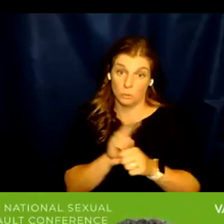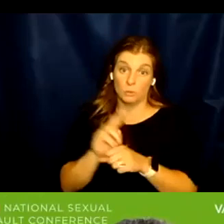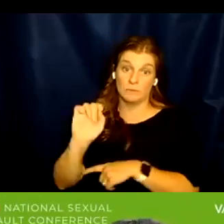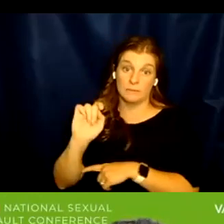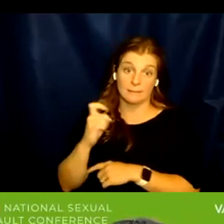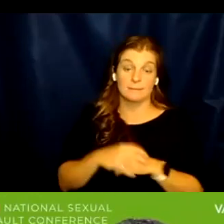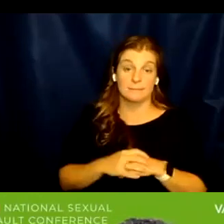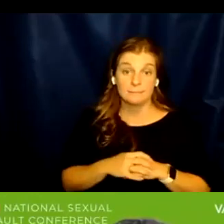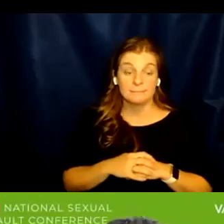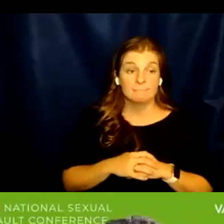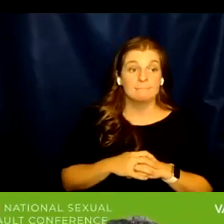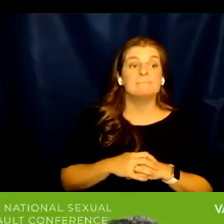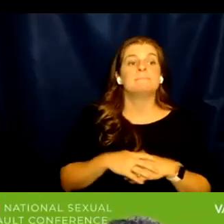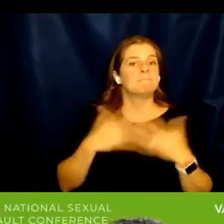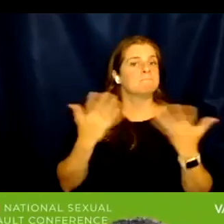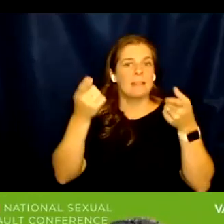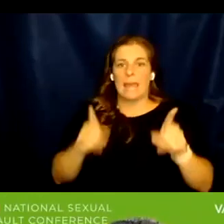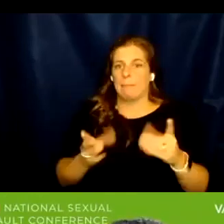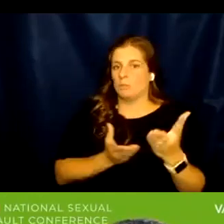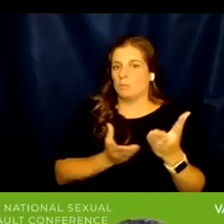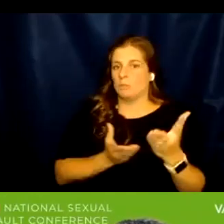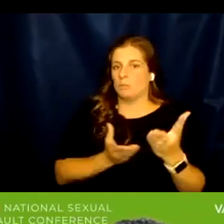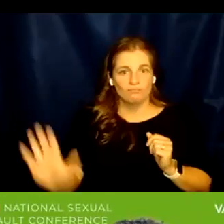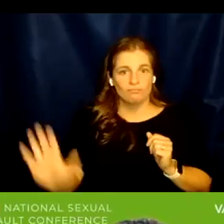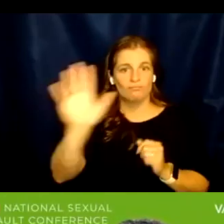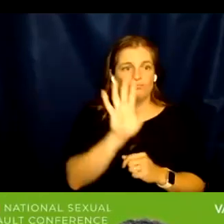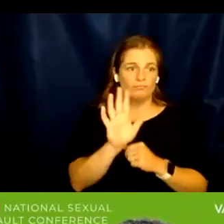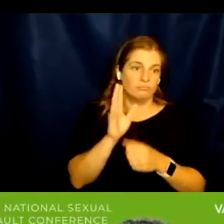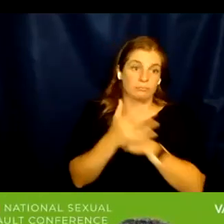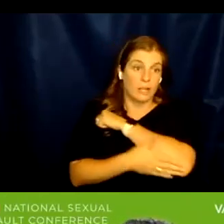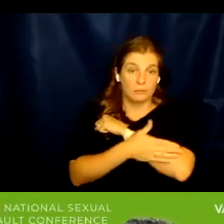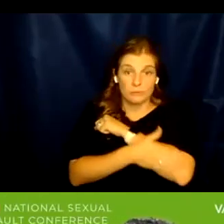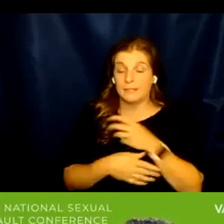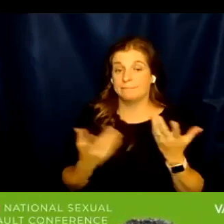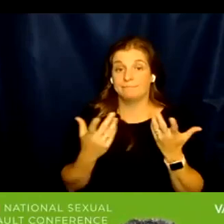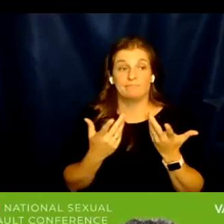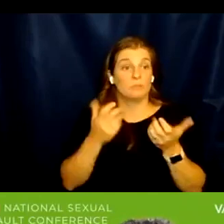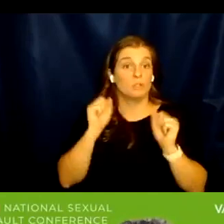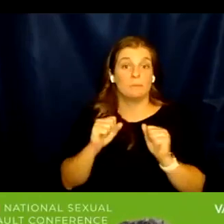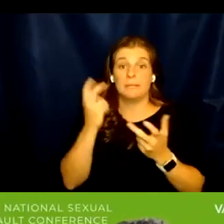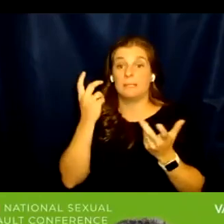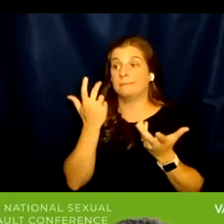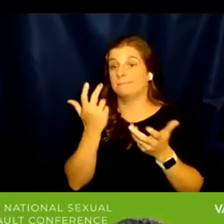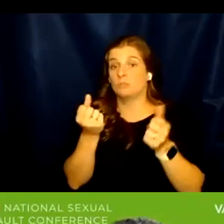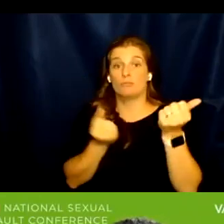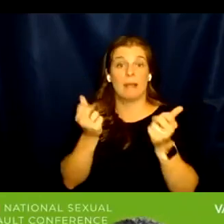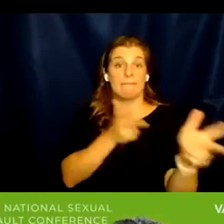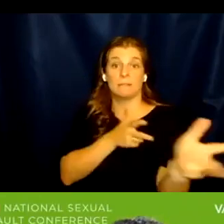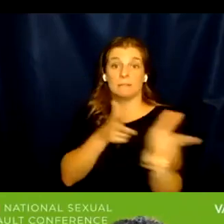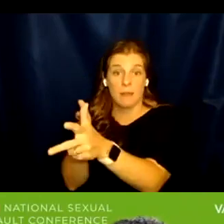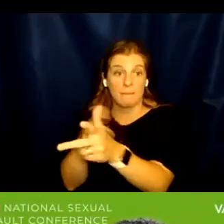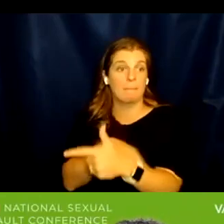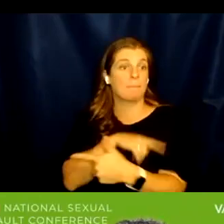it happens across the country in many contexts, in the context of traffic stops, in the context of youth